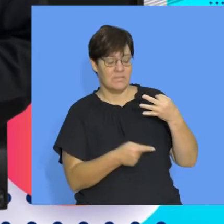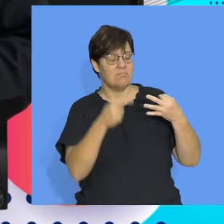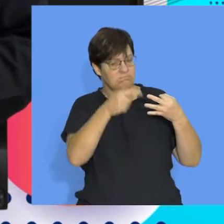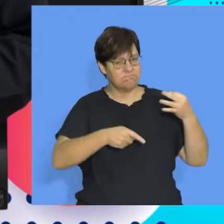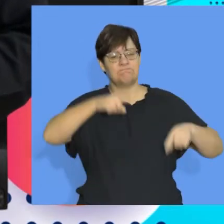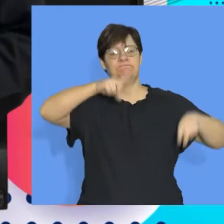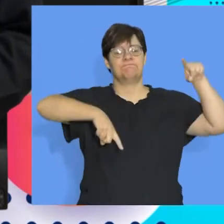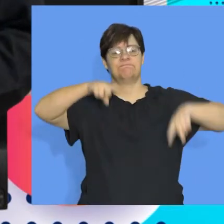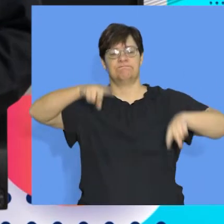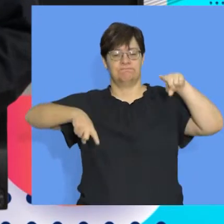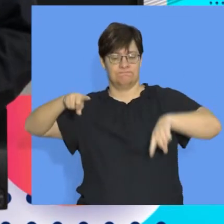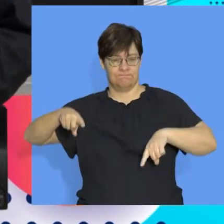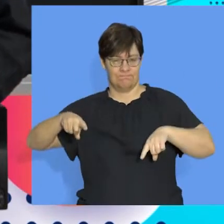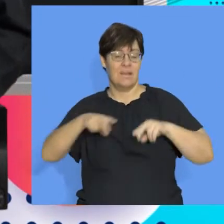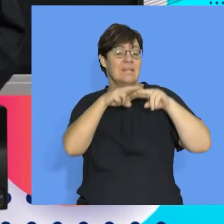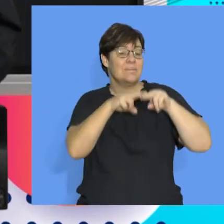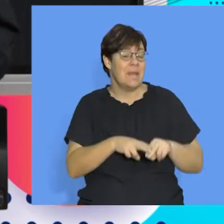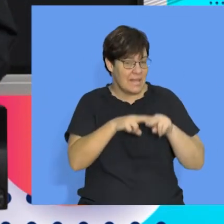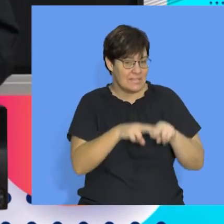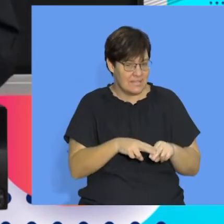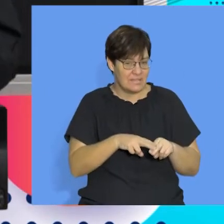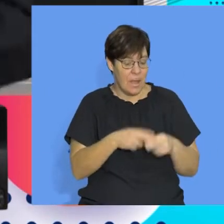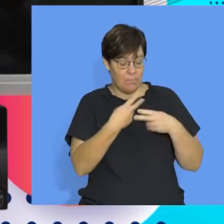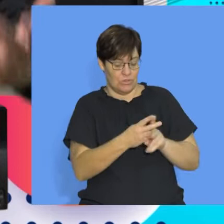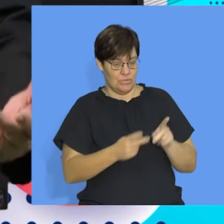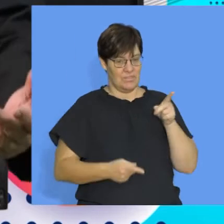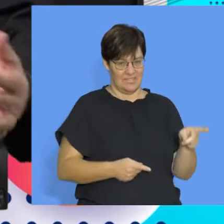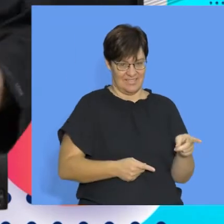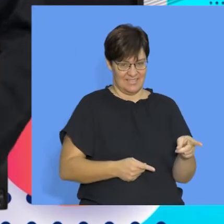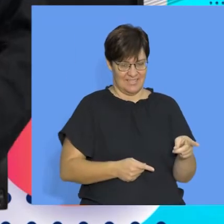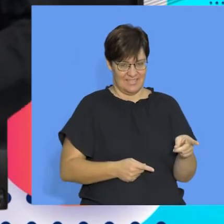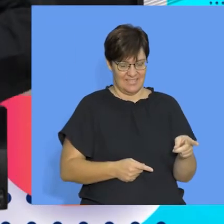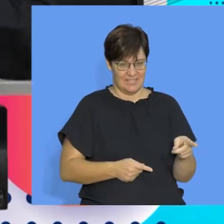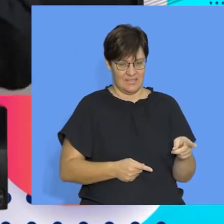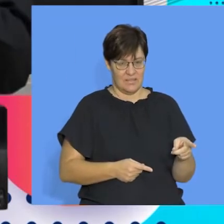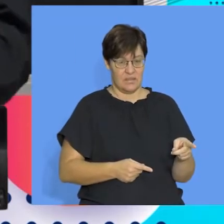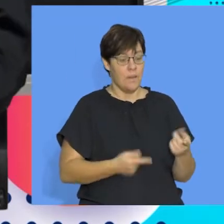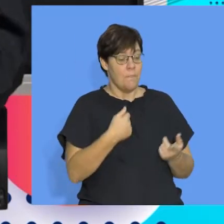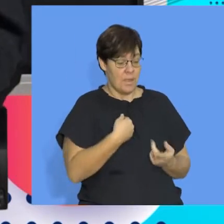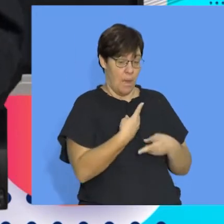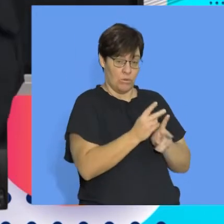vary with the levels of production. In other words, the more